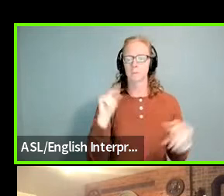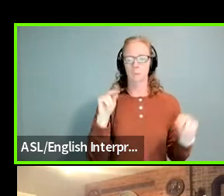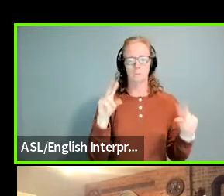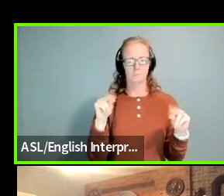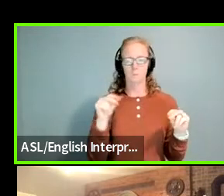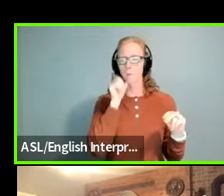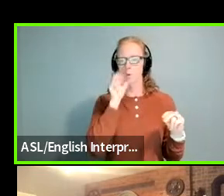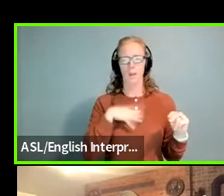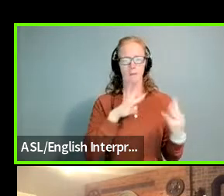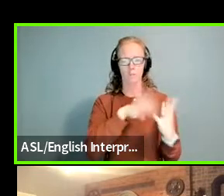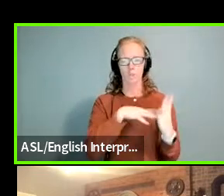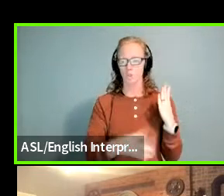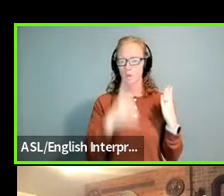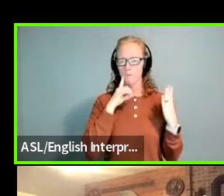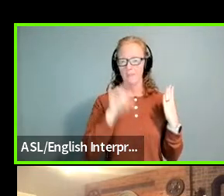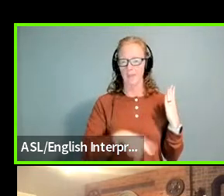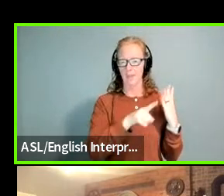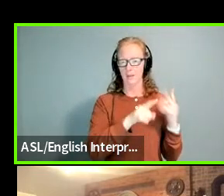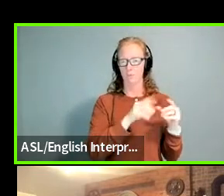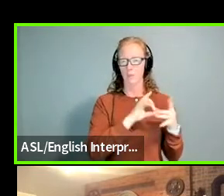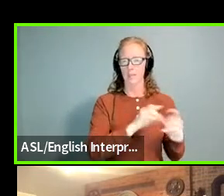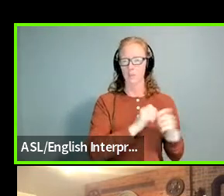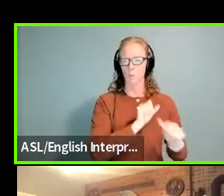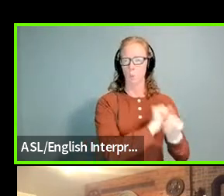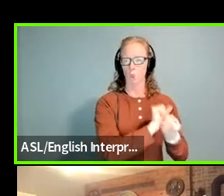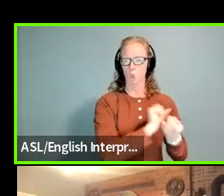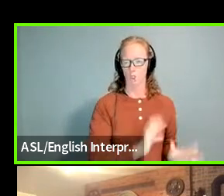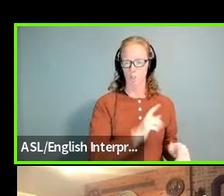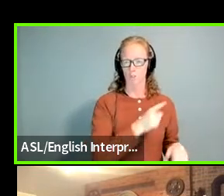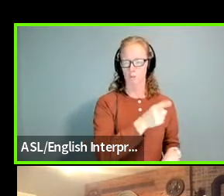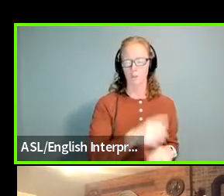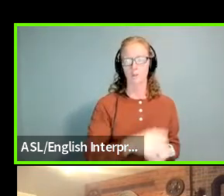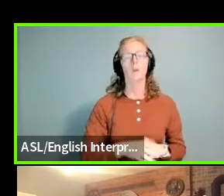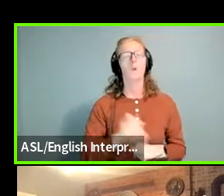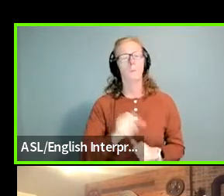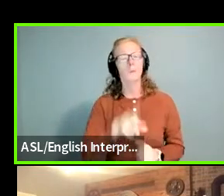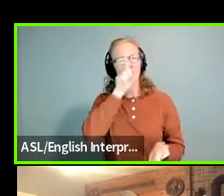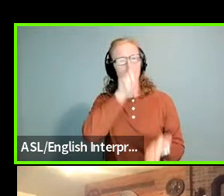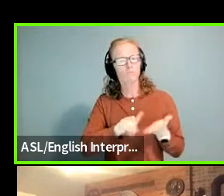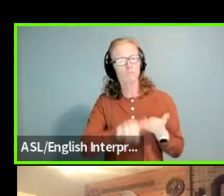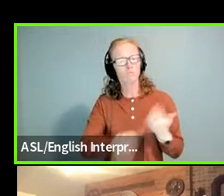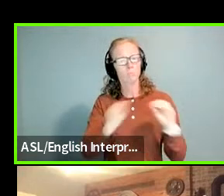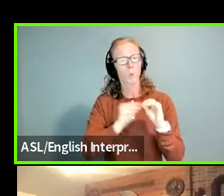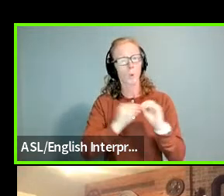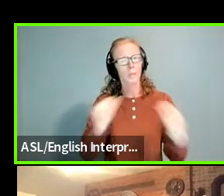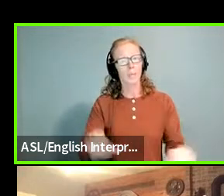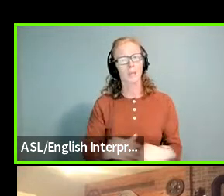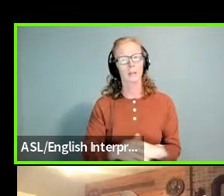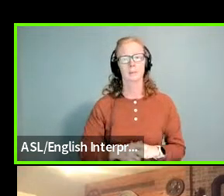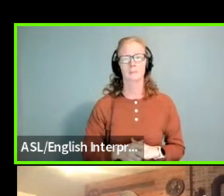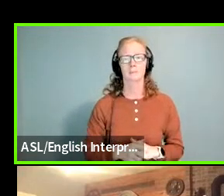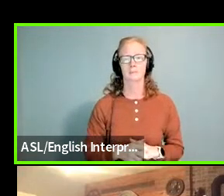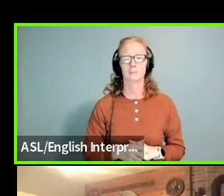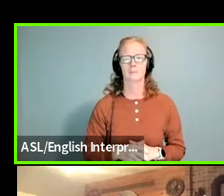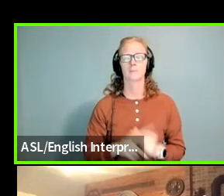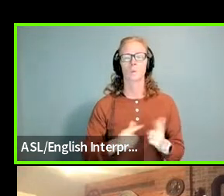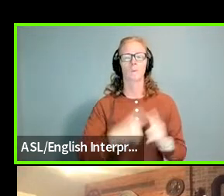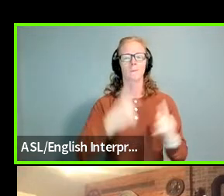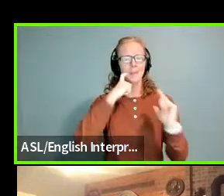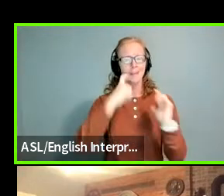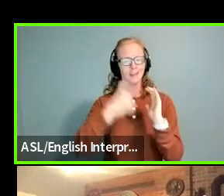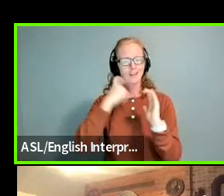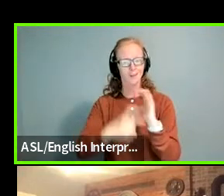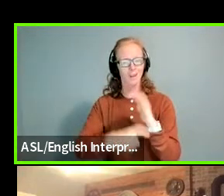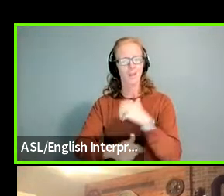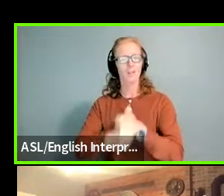a chart like that, but that is maybe something we can see if we can look into. As we are identifying some of the different